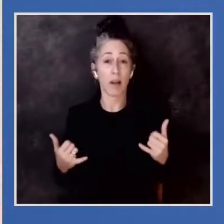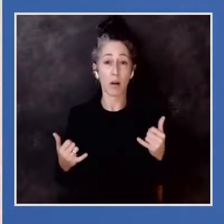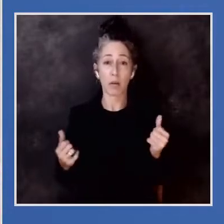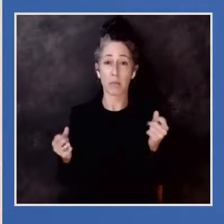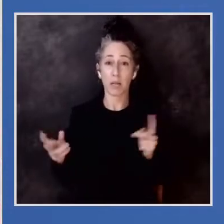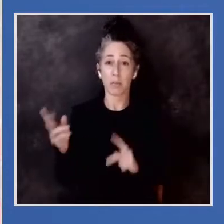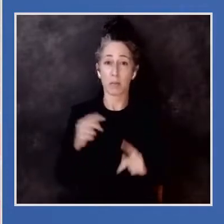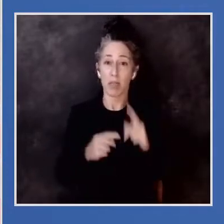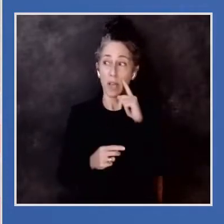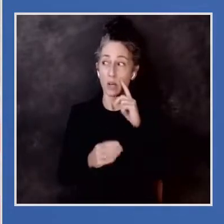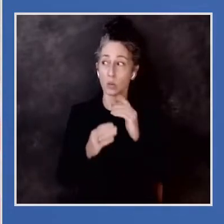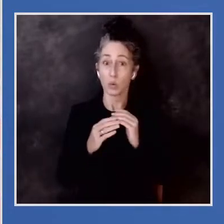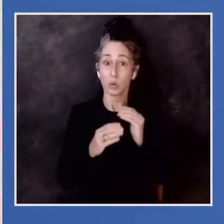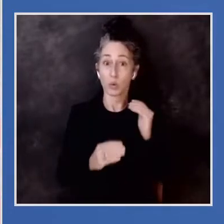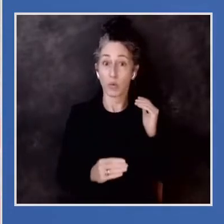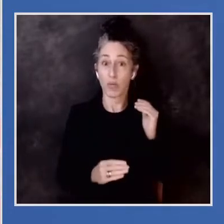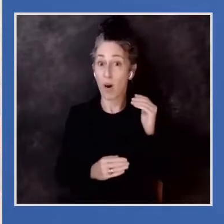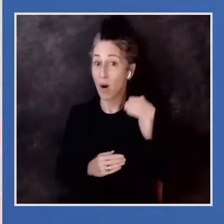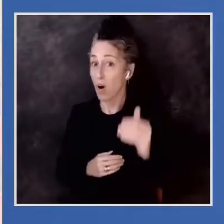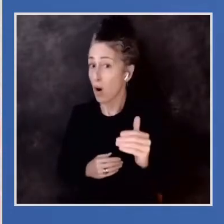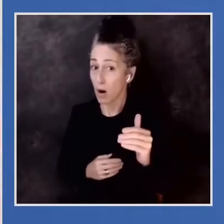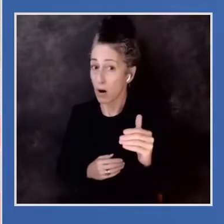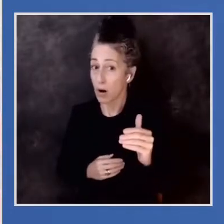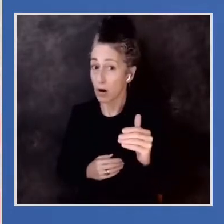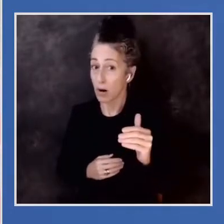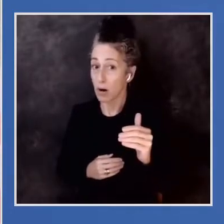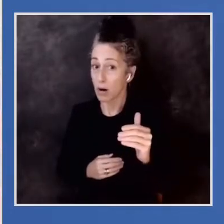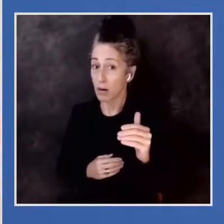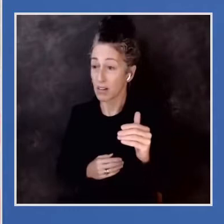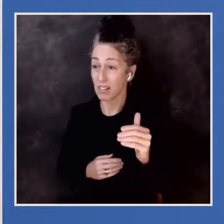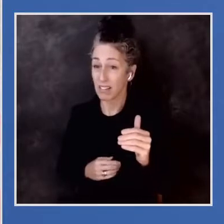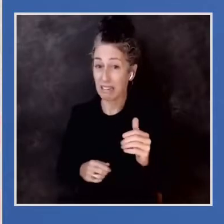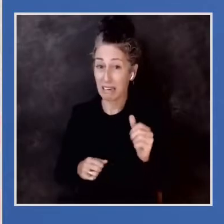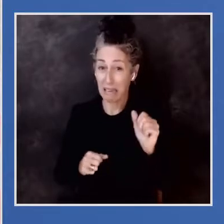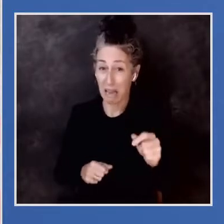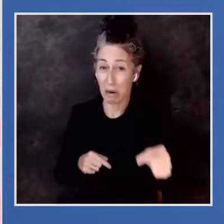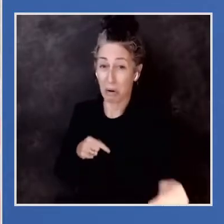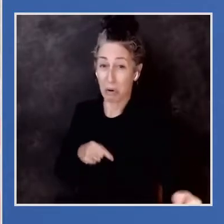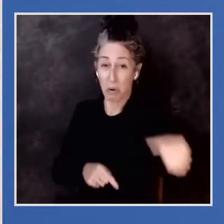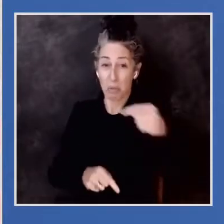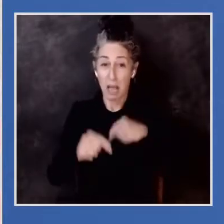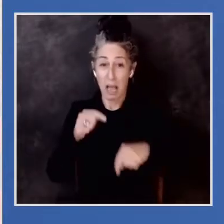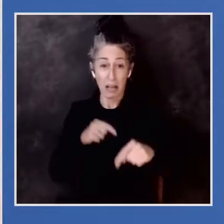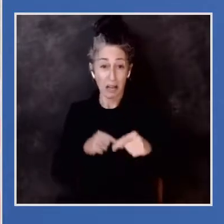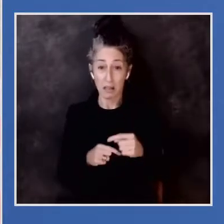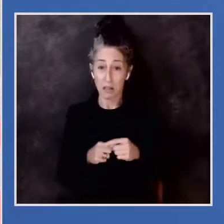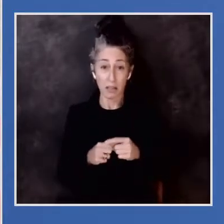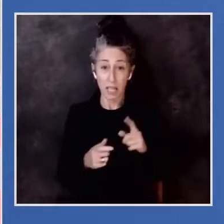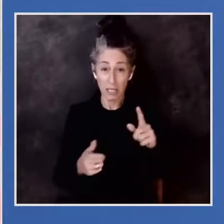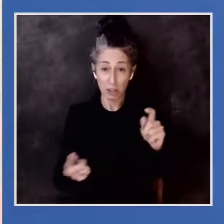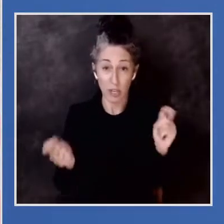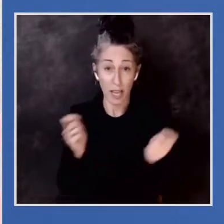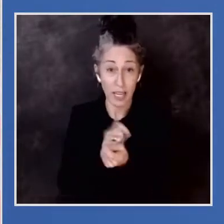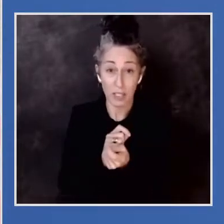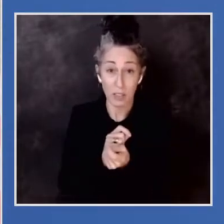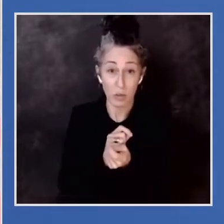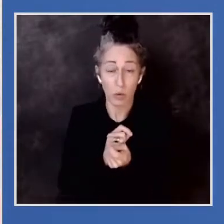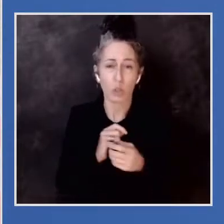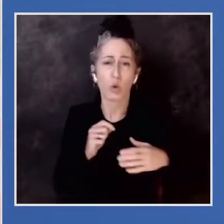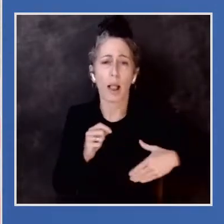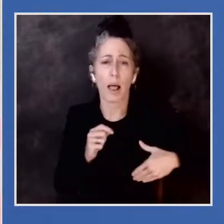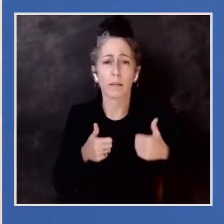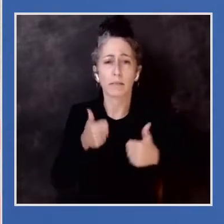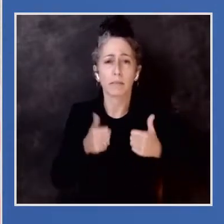far? Have we passed the point of no return? Has the heart of this nation turned to